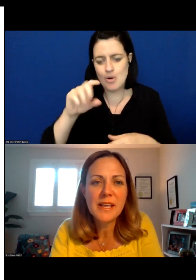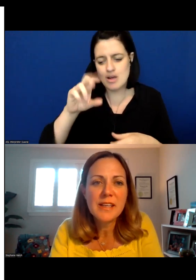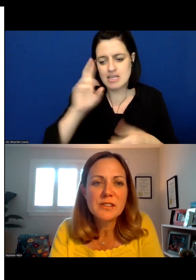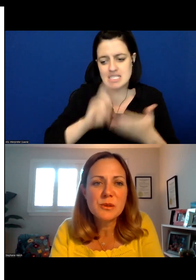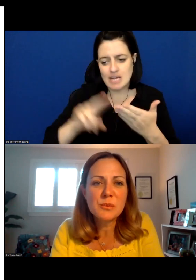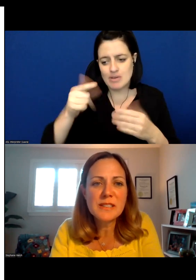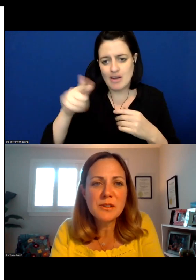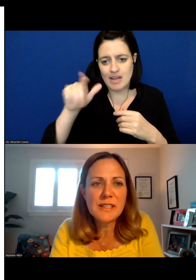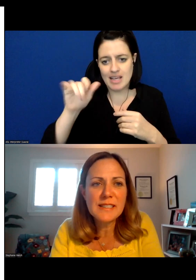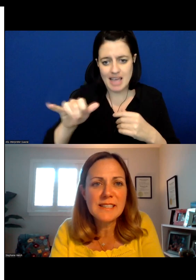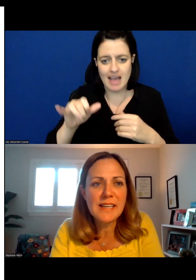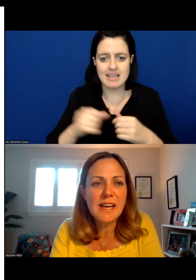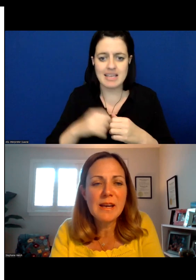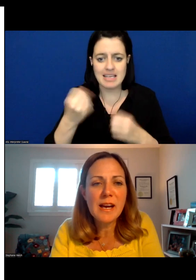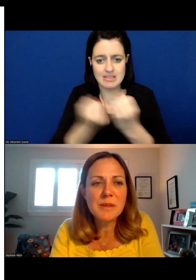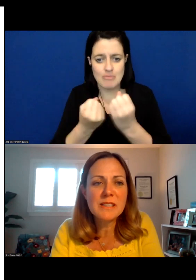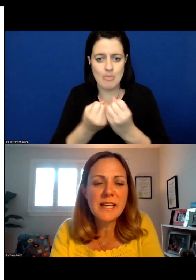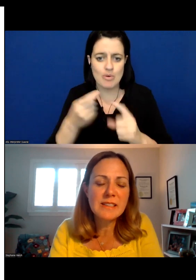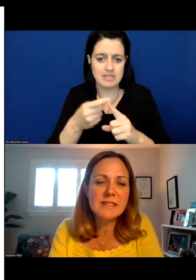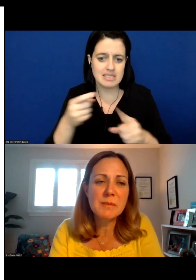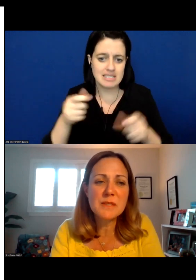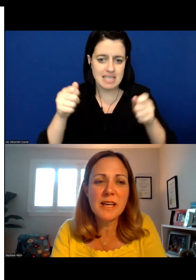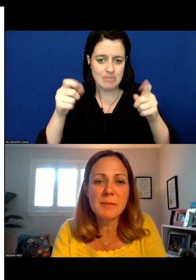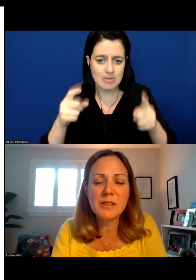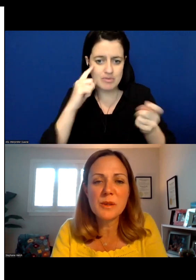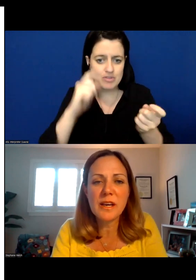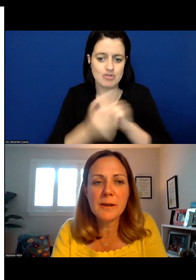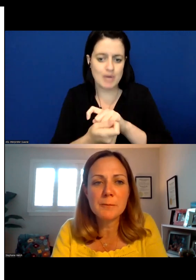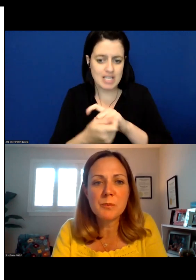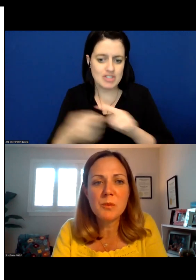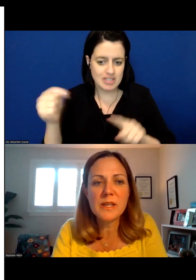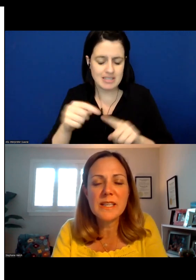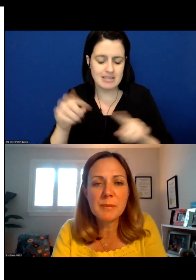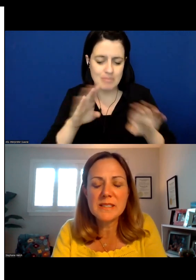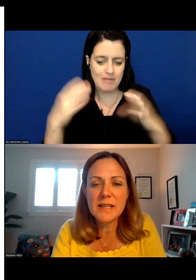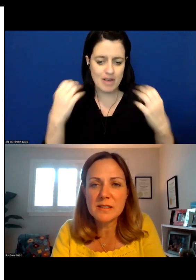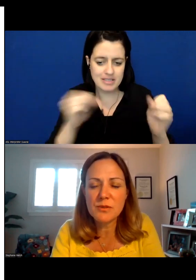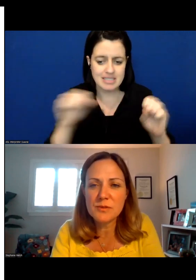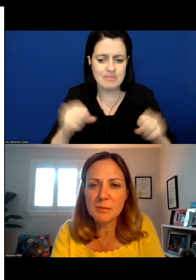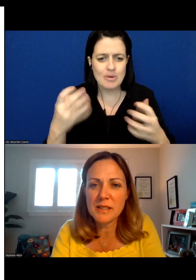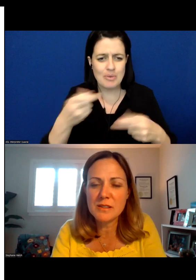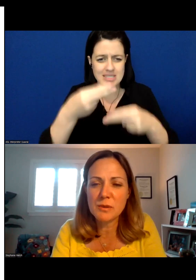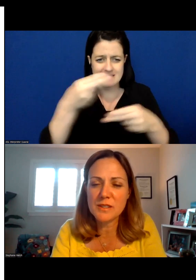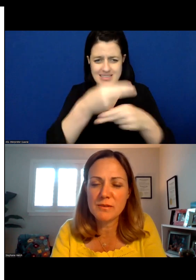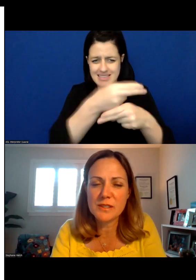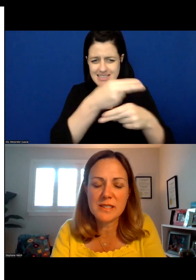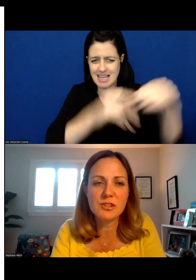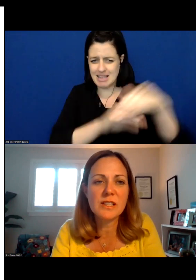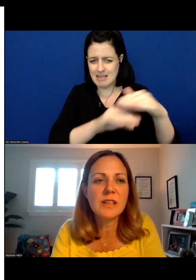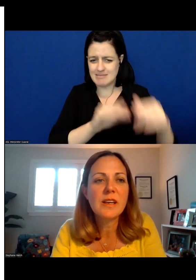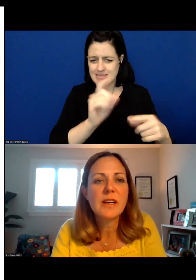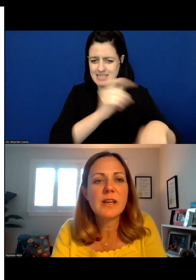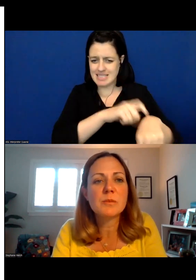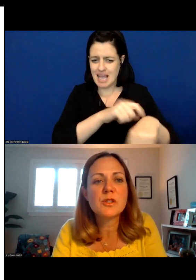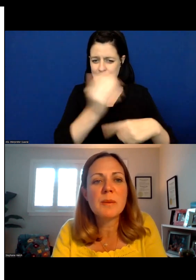system. So let's go to the next slide. I'm going to take some time. I know I want to keep my slides to 15 minutes so we have time for